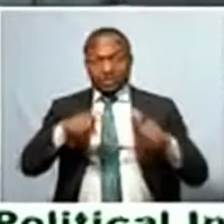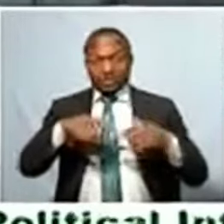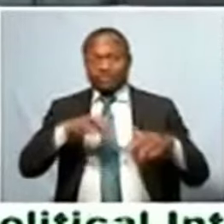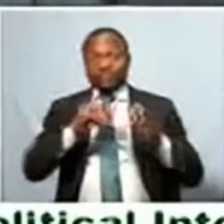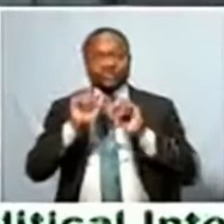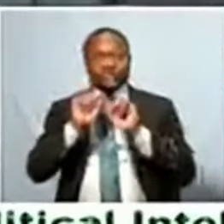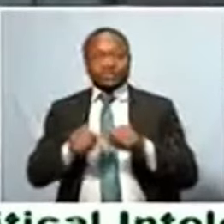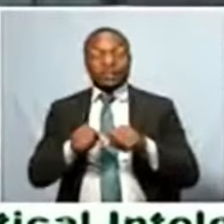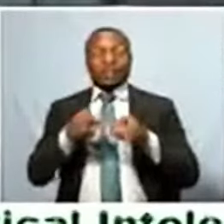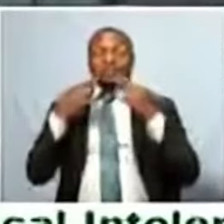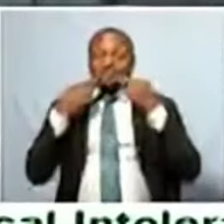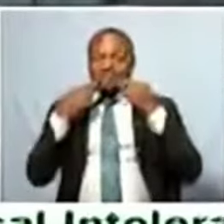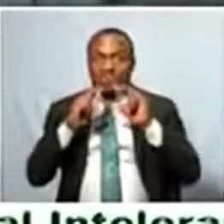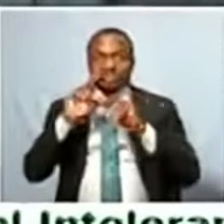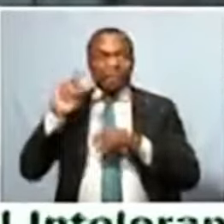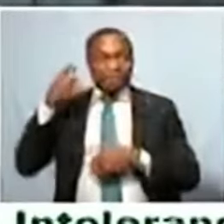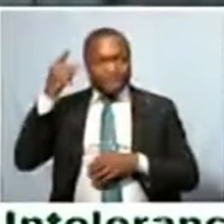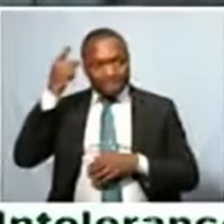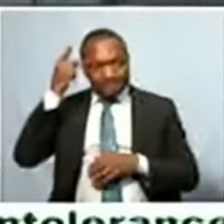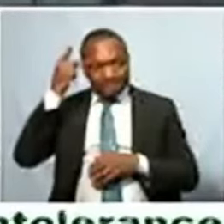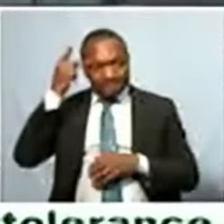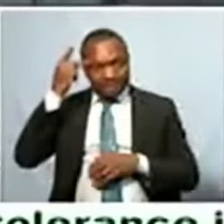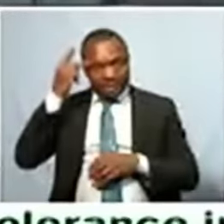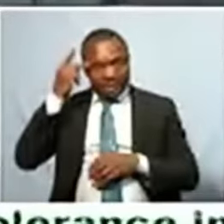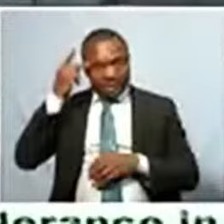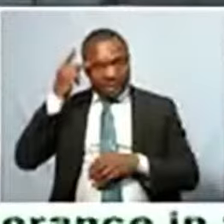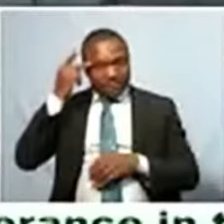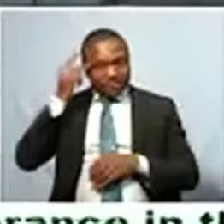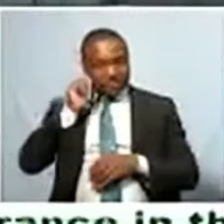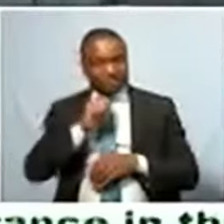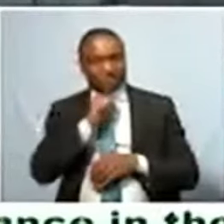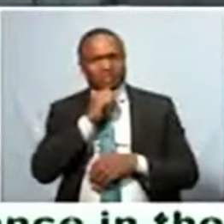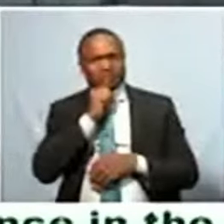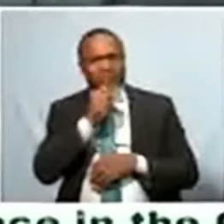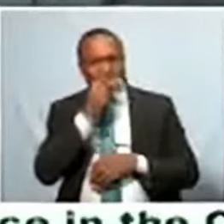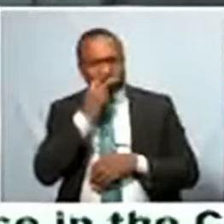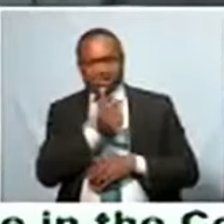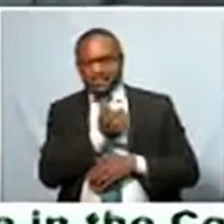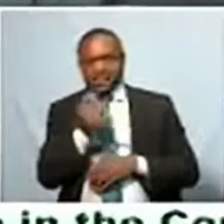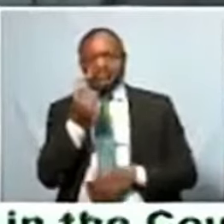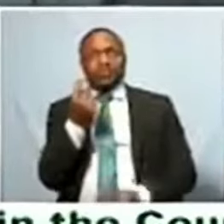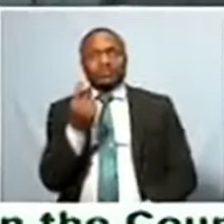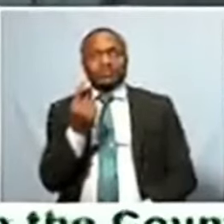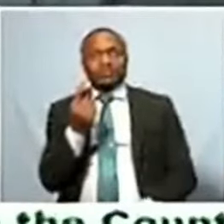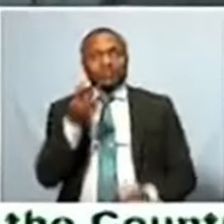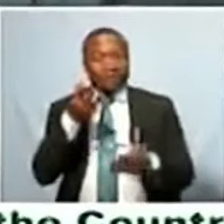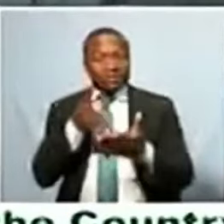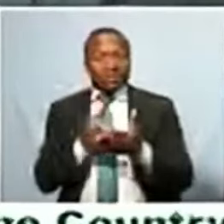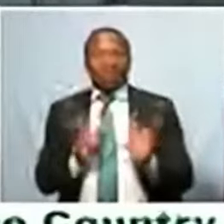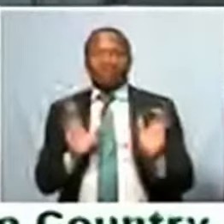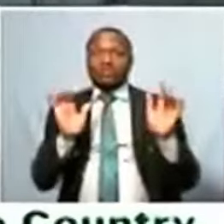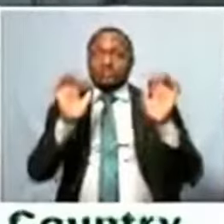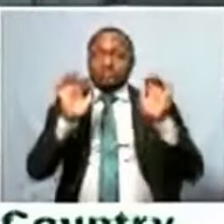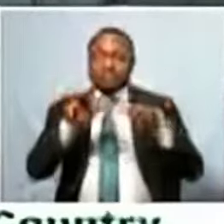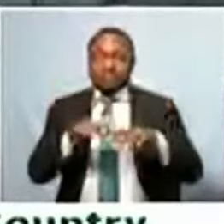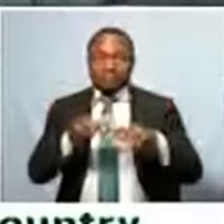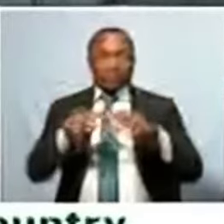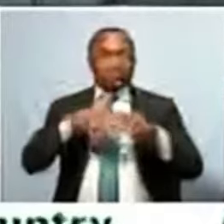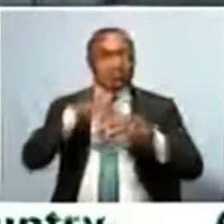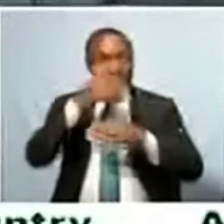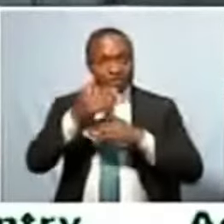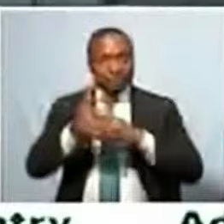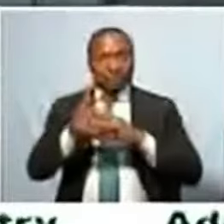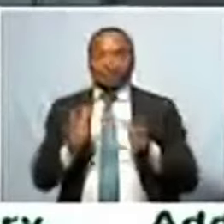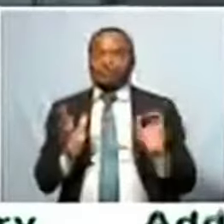can result from political intolerance. And I don't see anyone in this assembly or even outside of